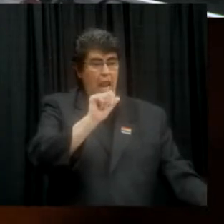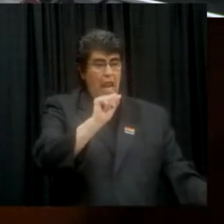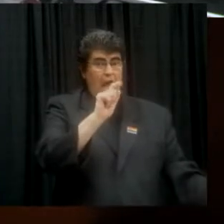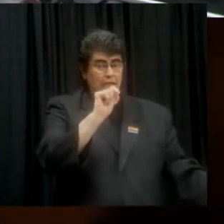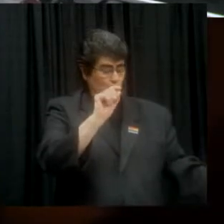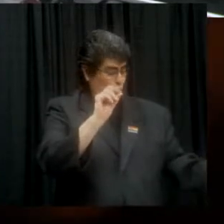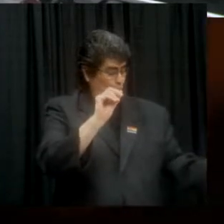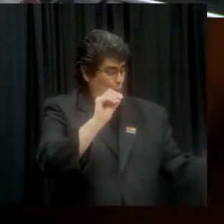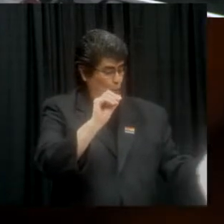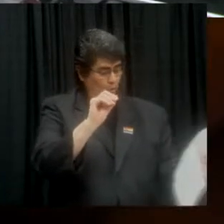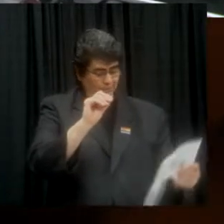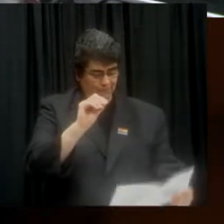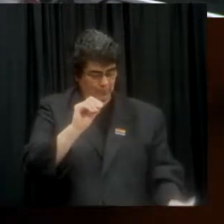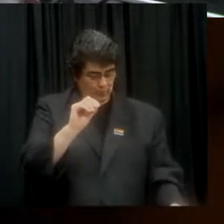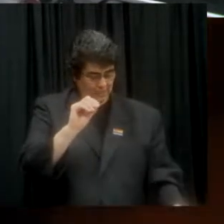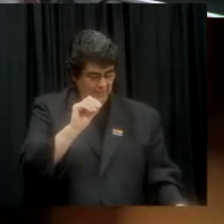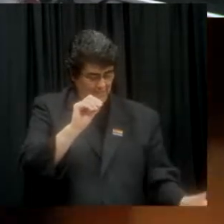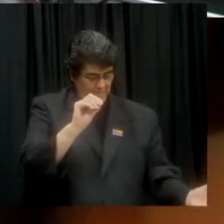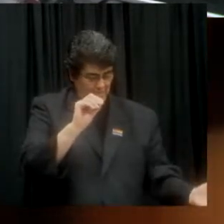Francis Pasquale.